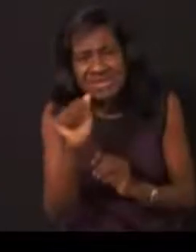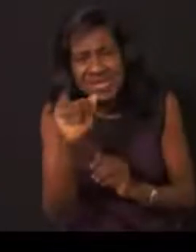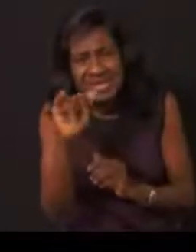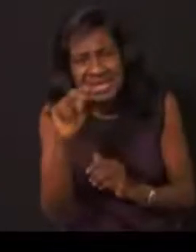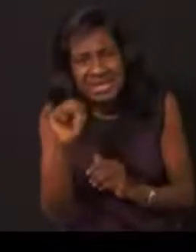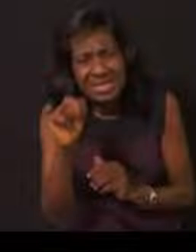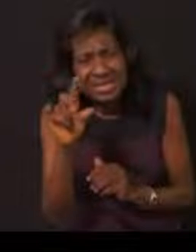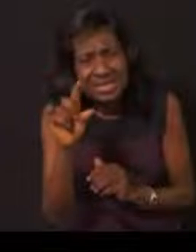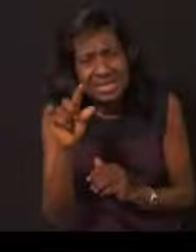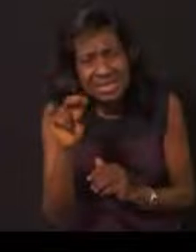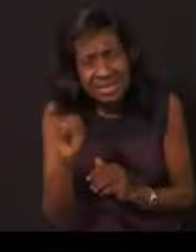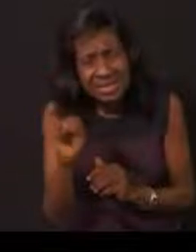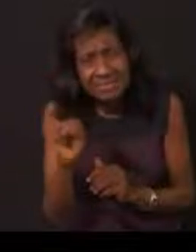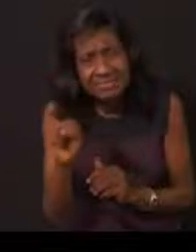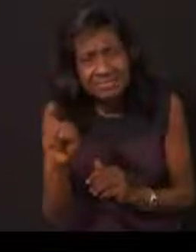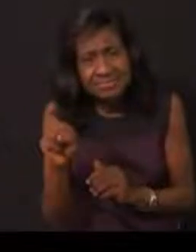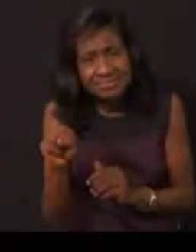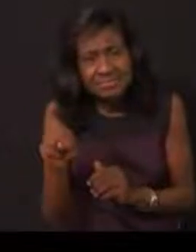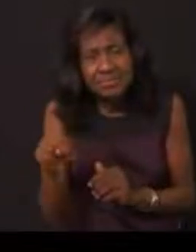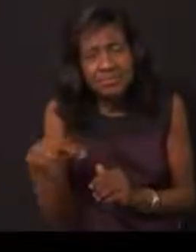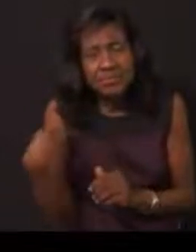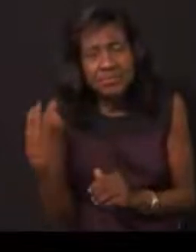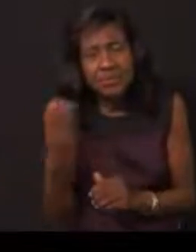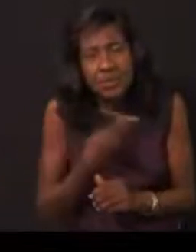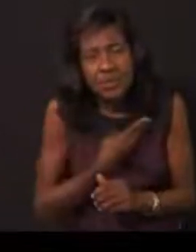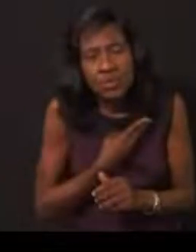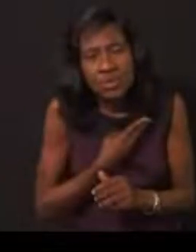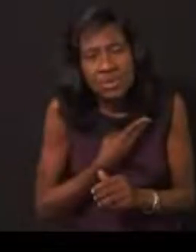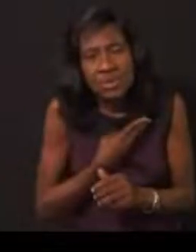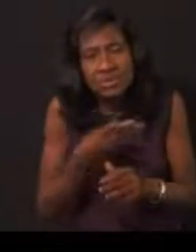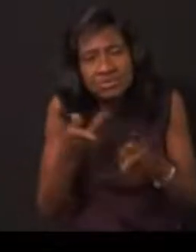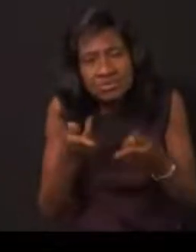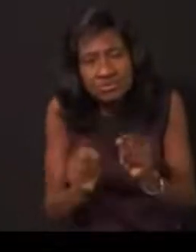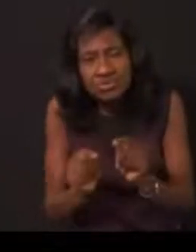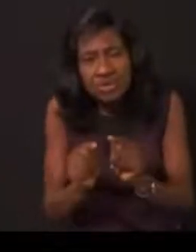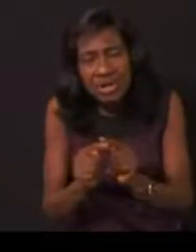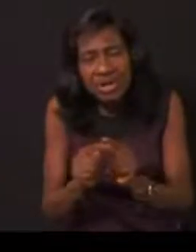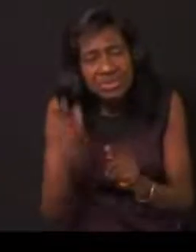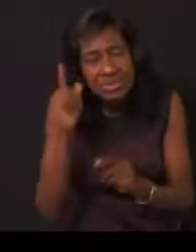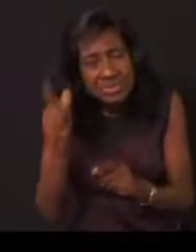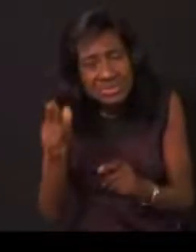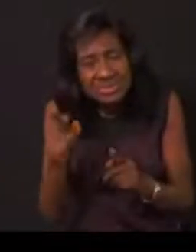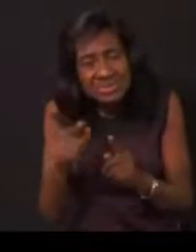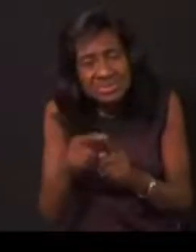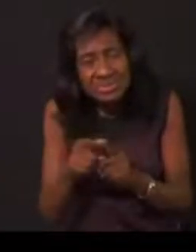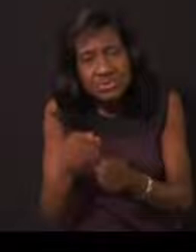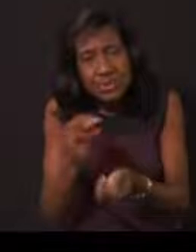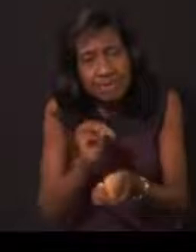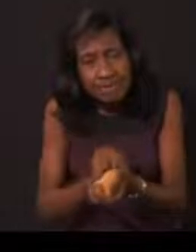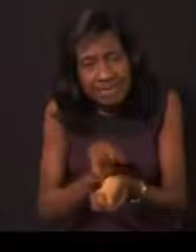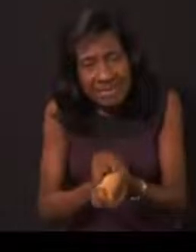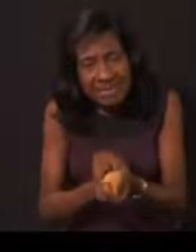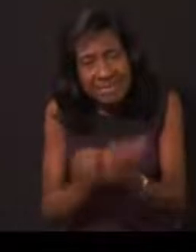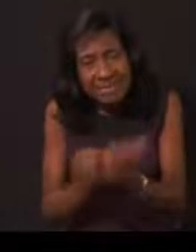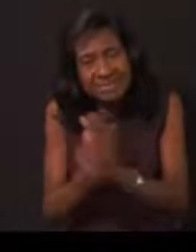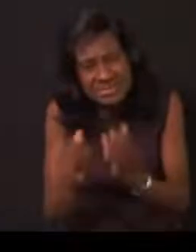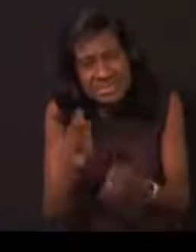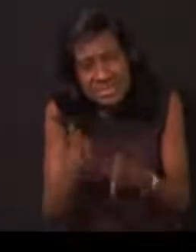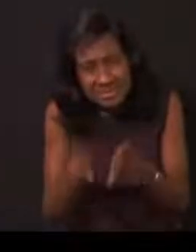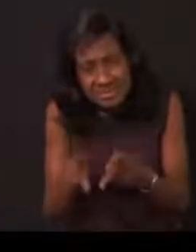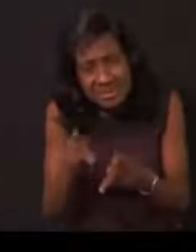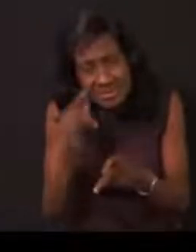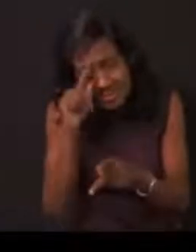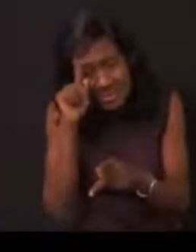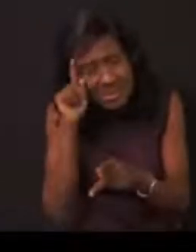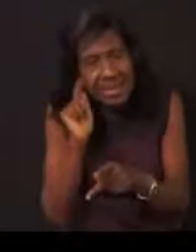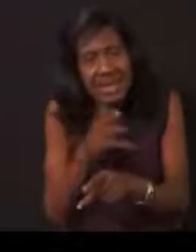Our tireless efforts to comply with guidance, to listen to medical advice, and to trust the scientists